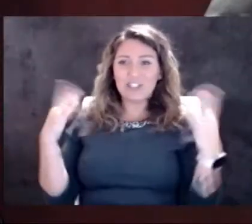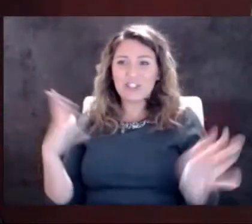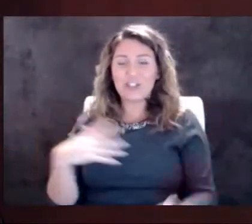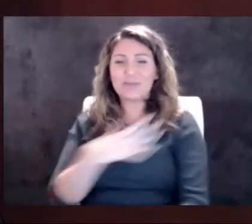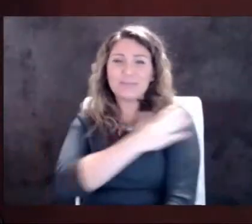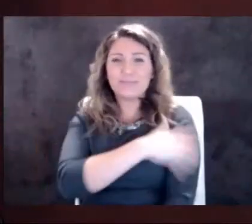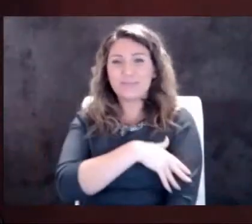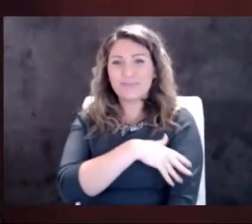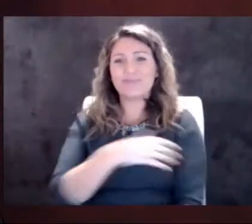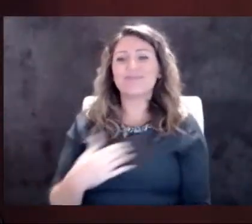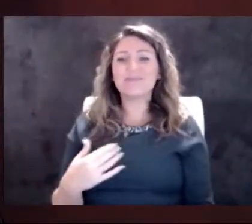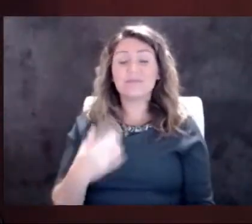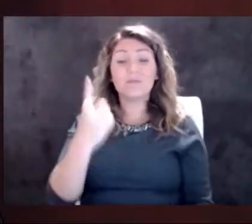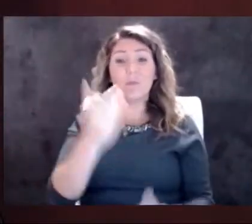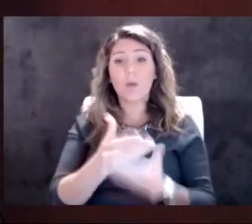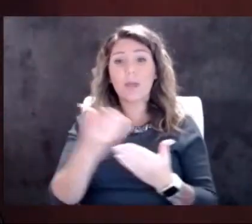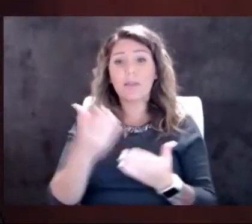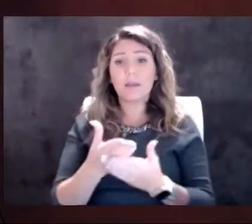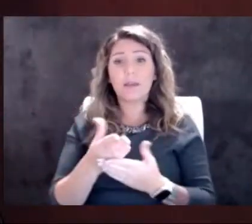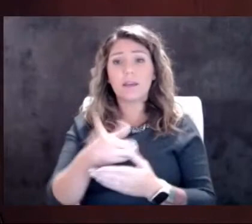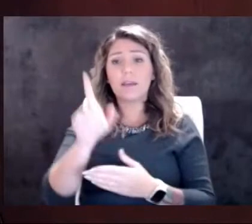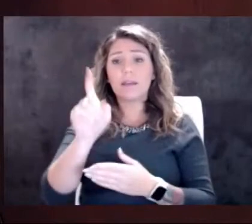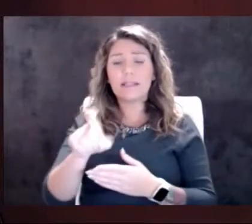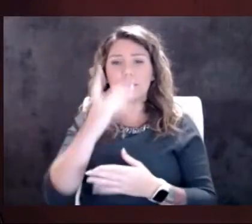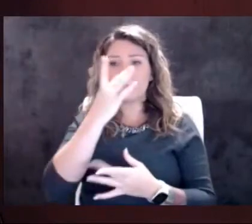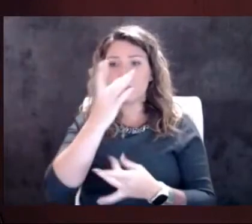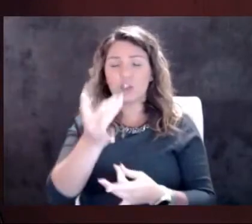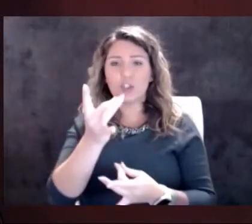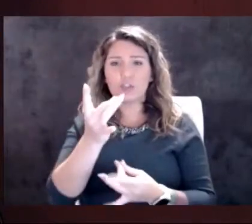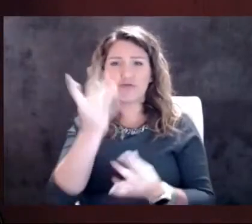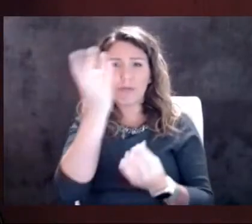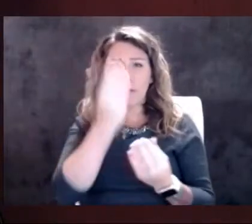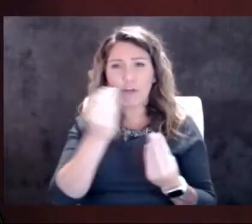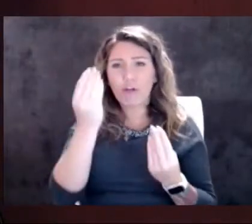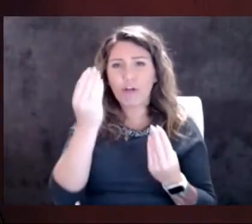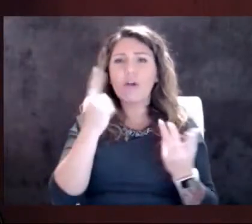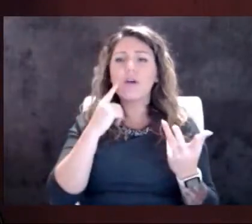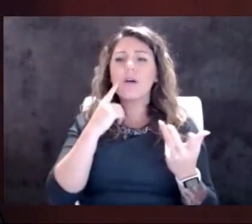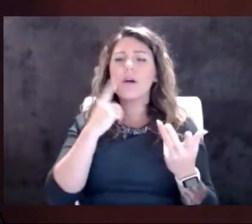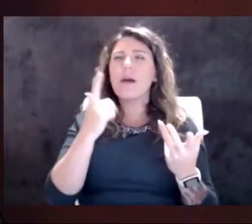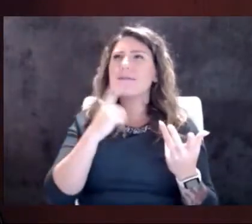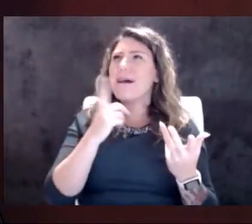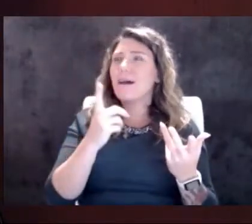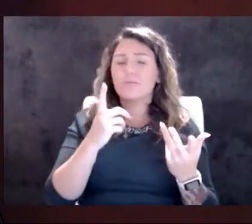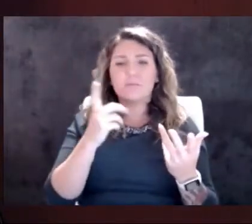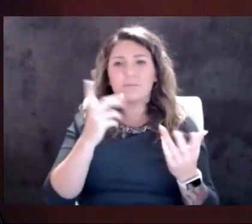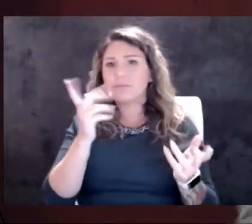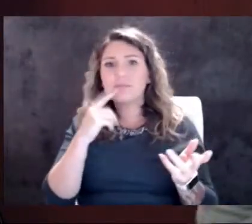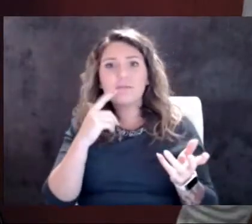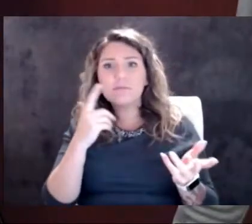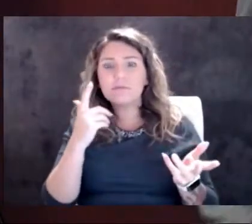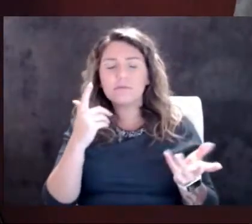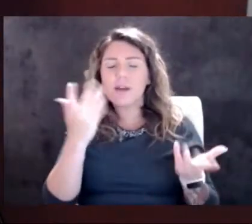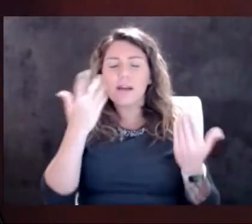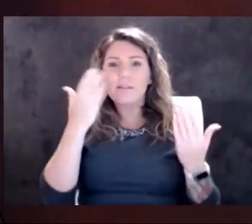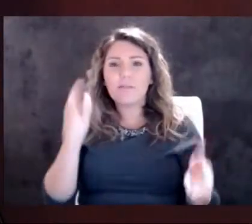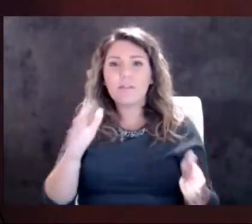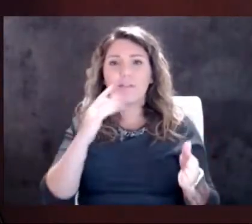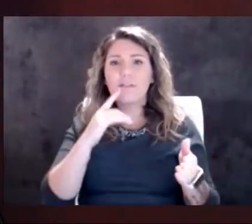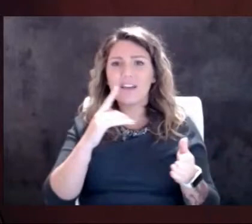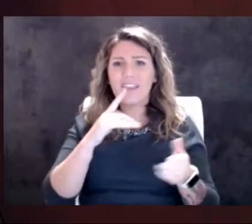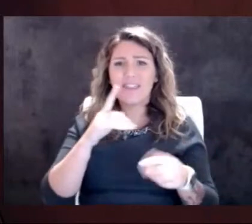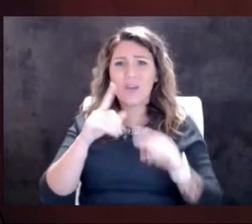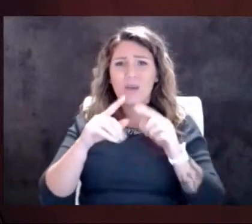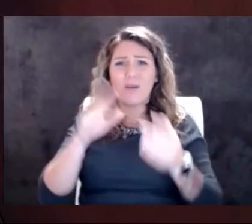the things that I think has to be an interesting thought for y'all, and I get puzzled by this too, we just saw so much less infection last